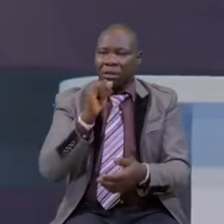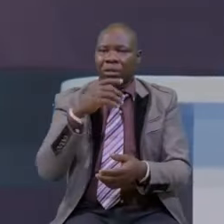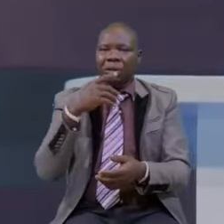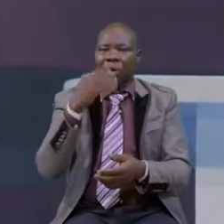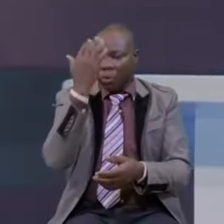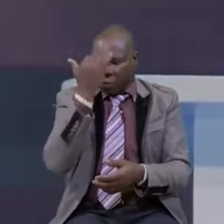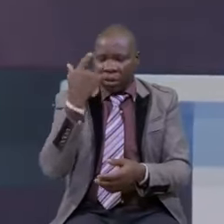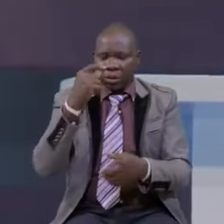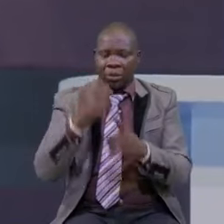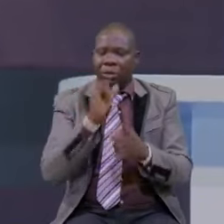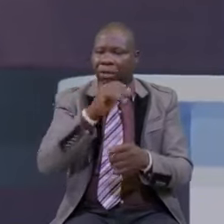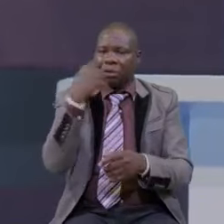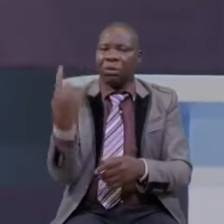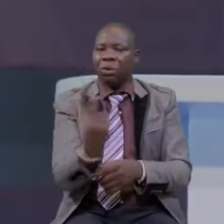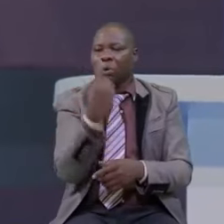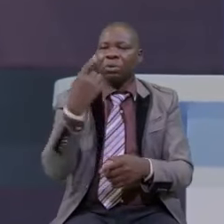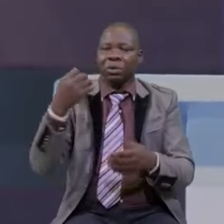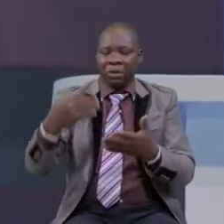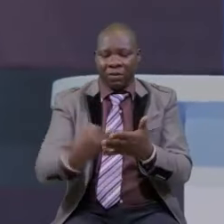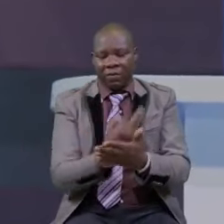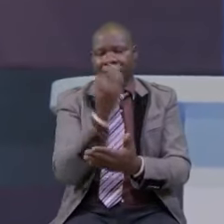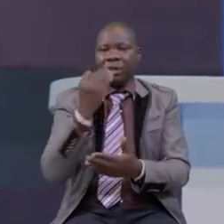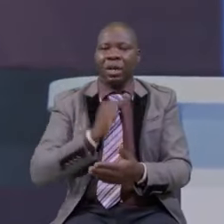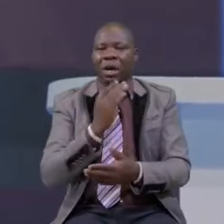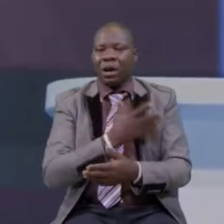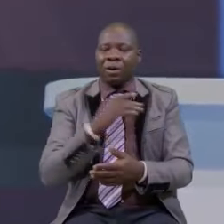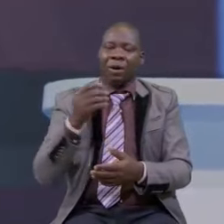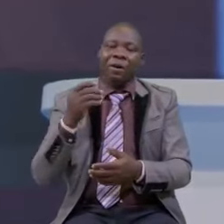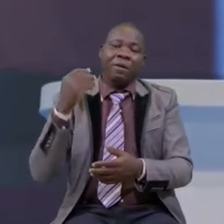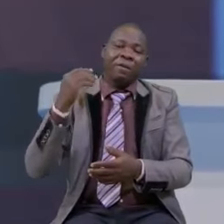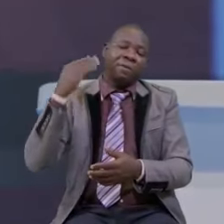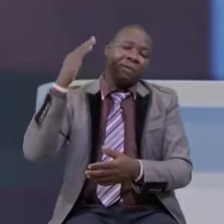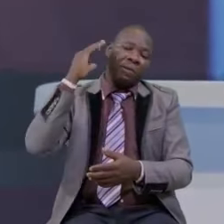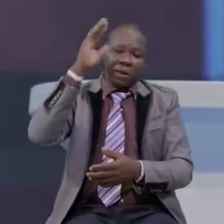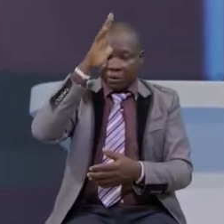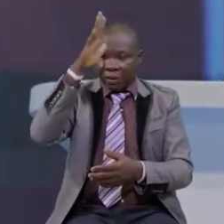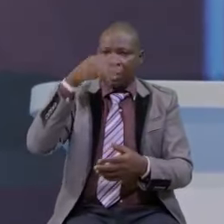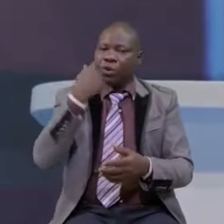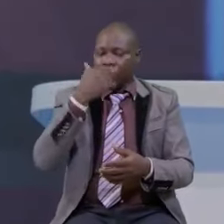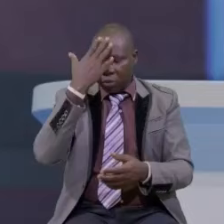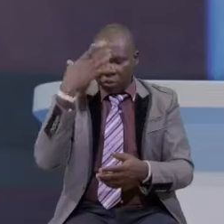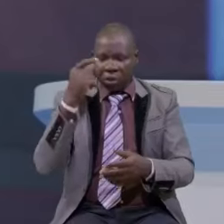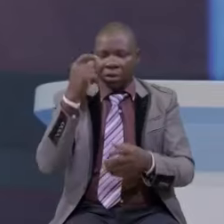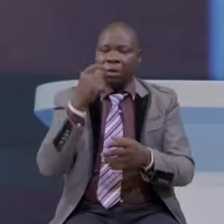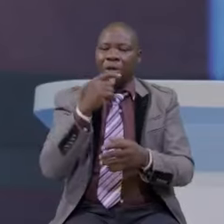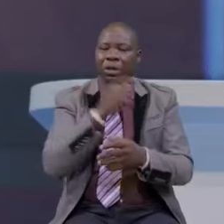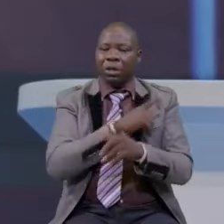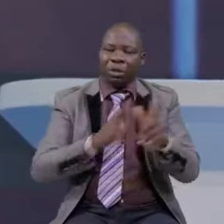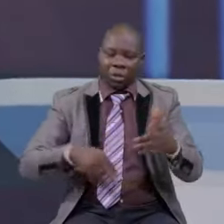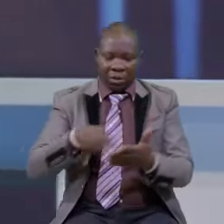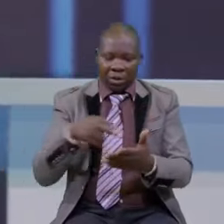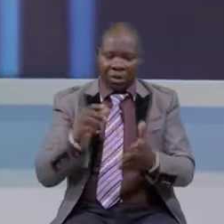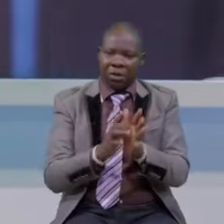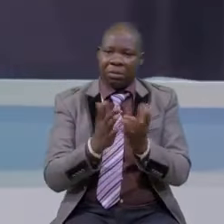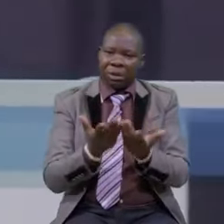fresh. Our forefathers who knew the Lord, they read the Bible. The great prophets of old and the